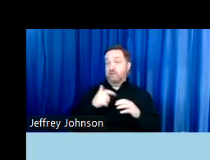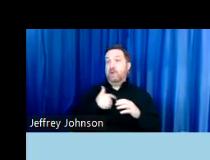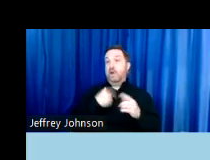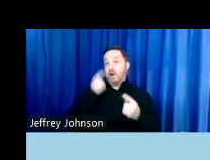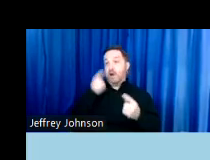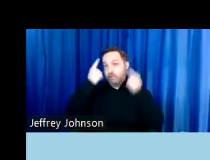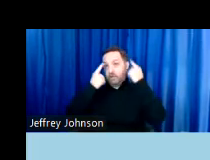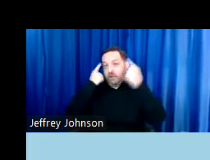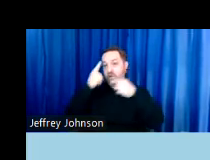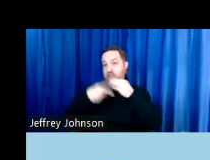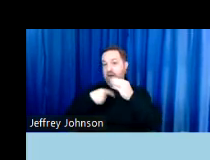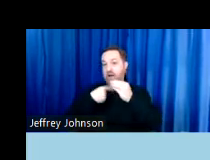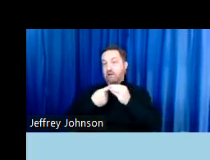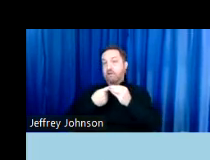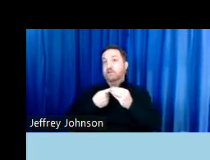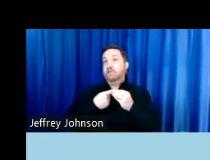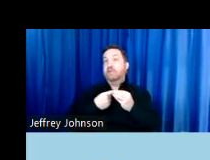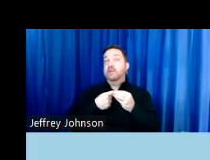a